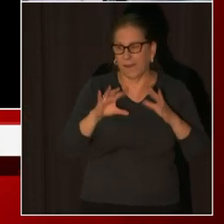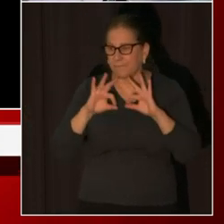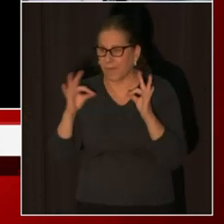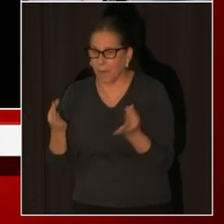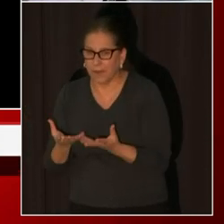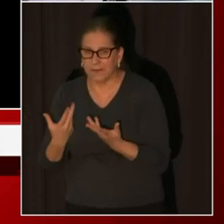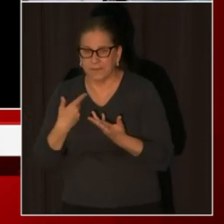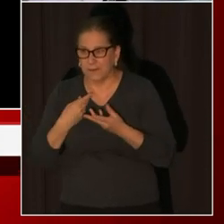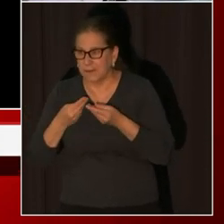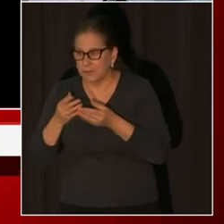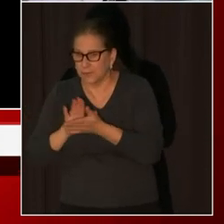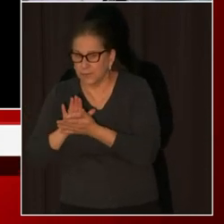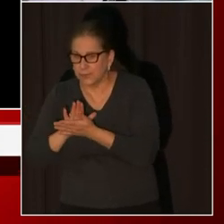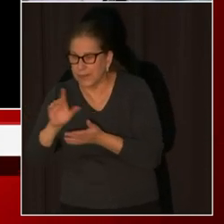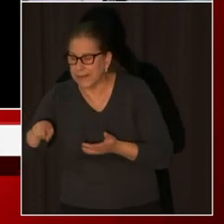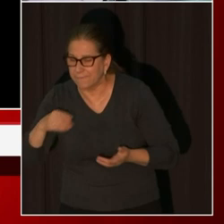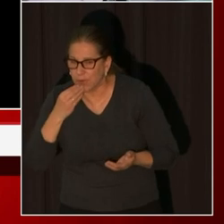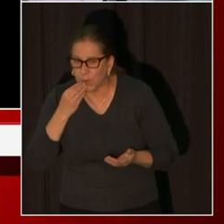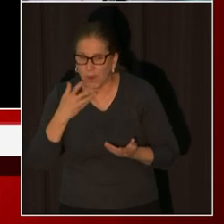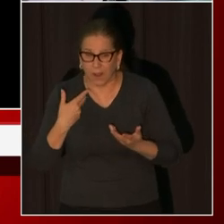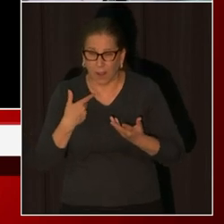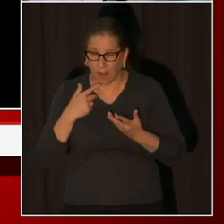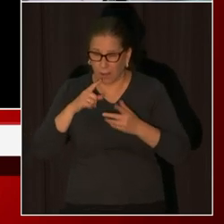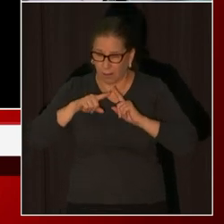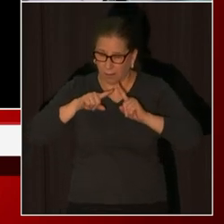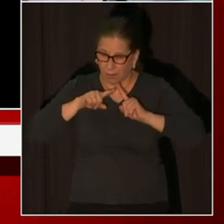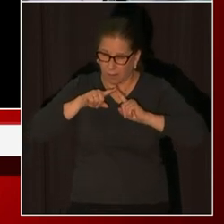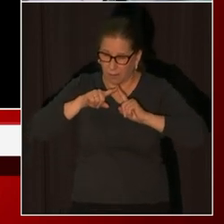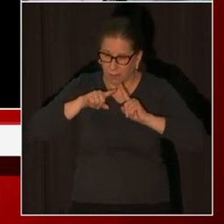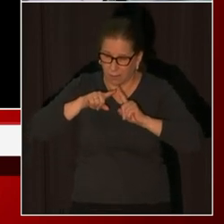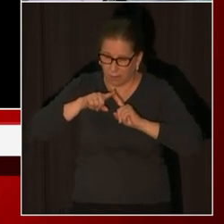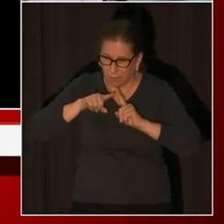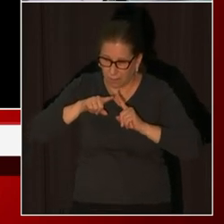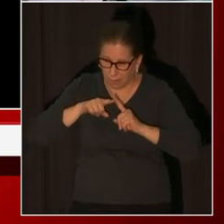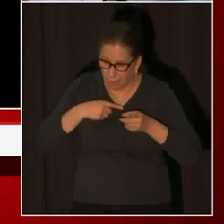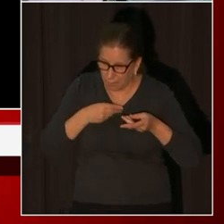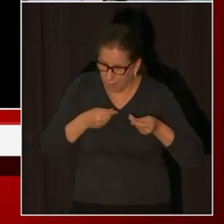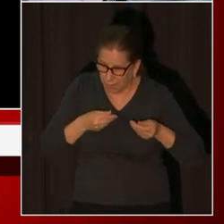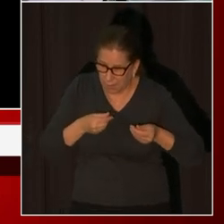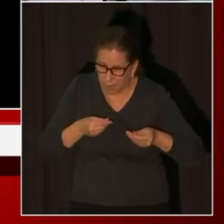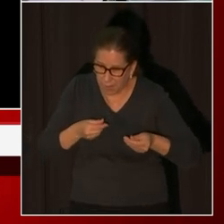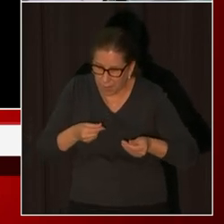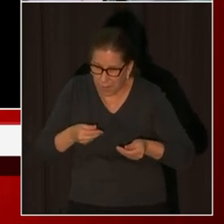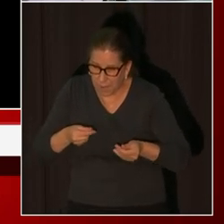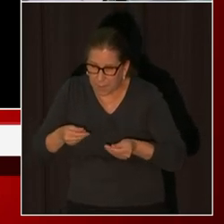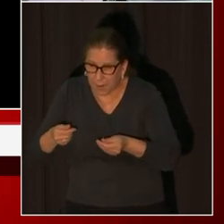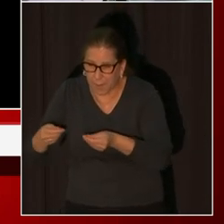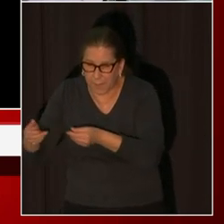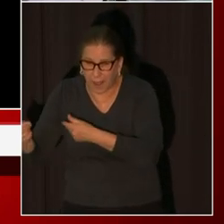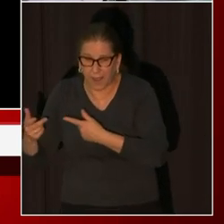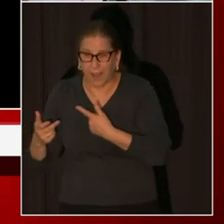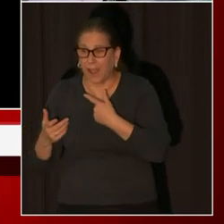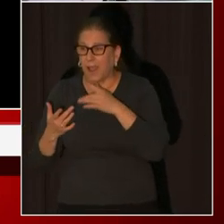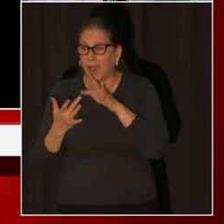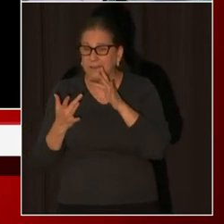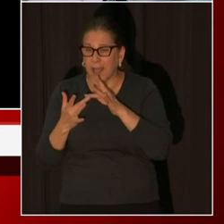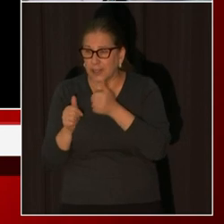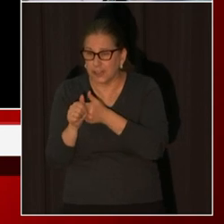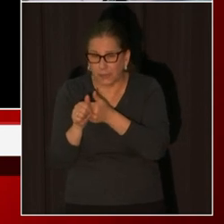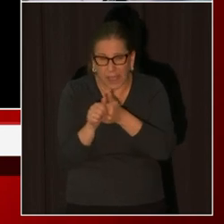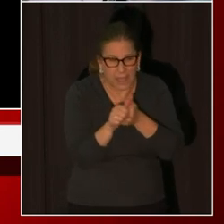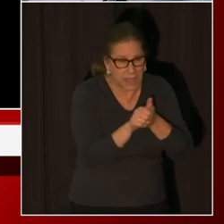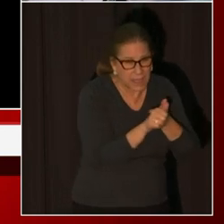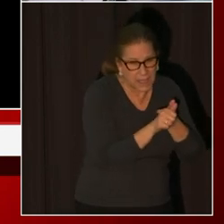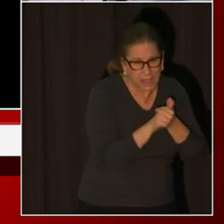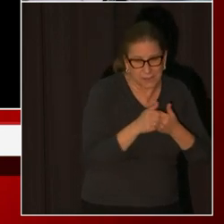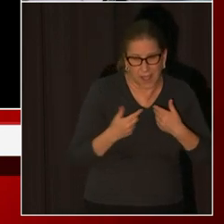sites. All of those expenses that we have paid for contact tracing. We started 130 employees